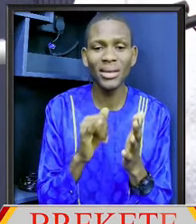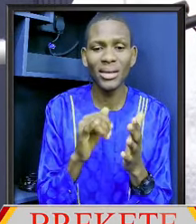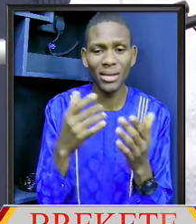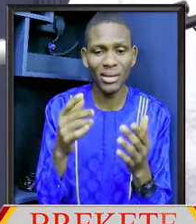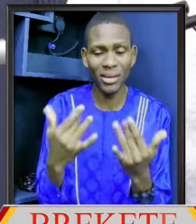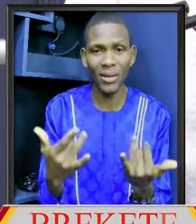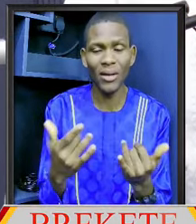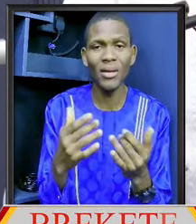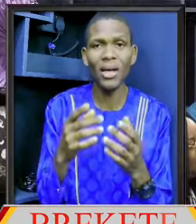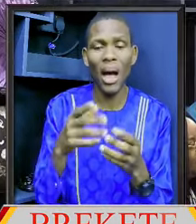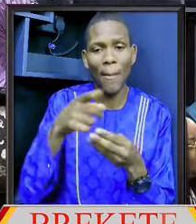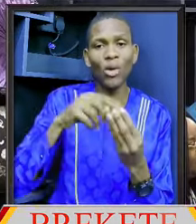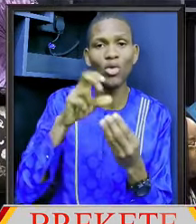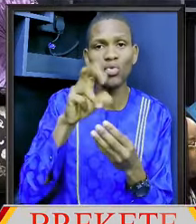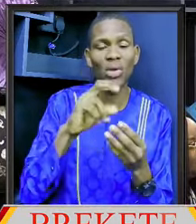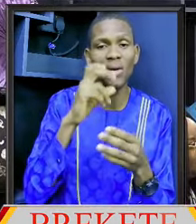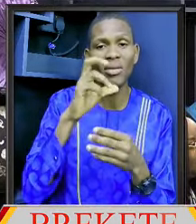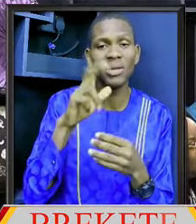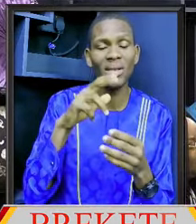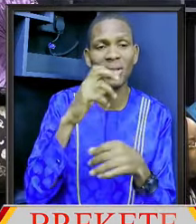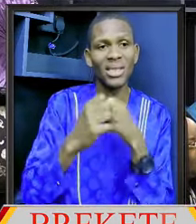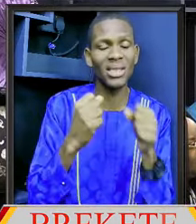13, 14 years ago. You know,